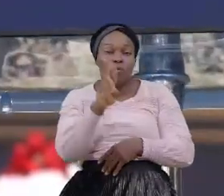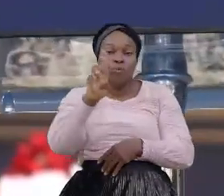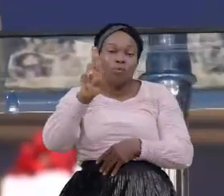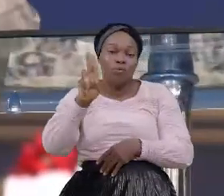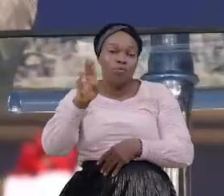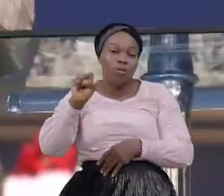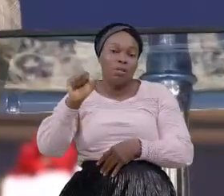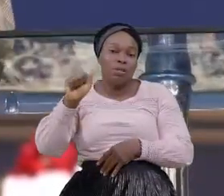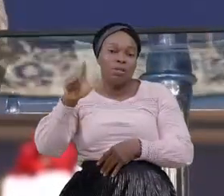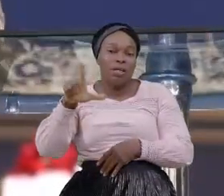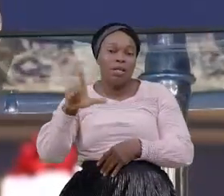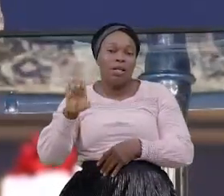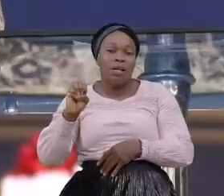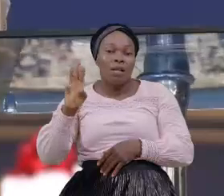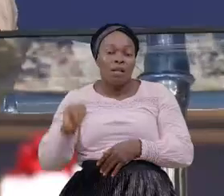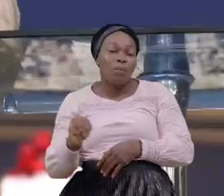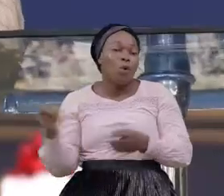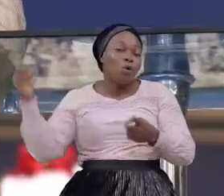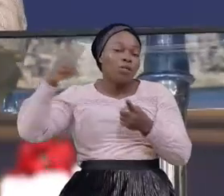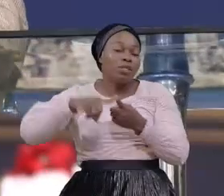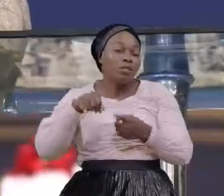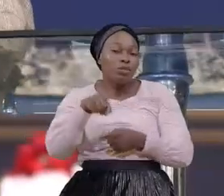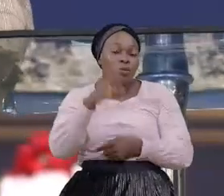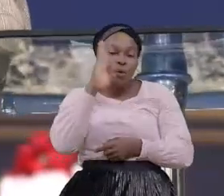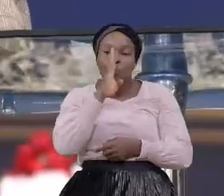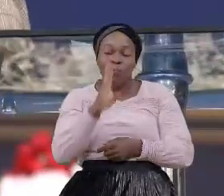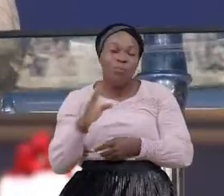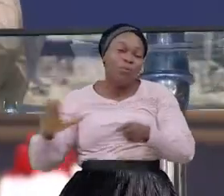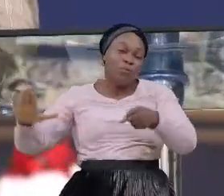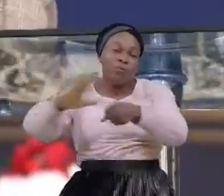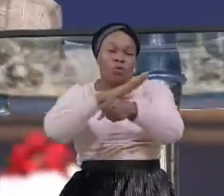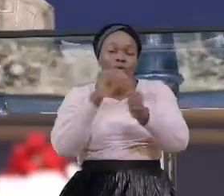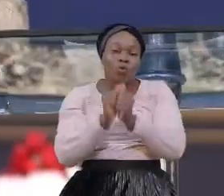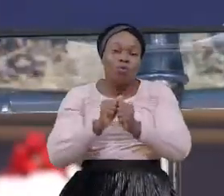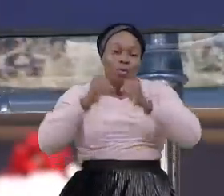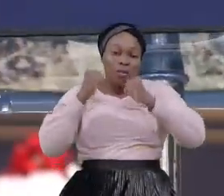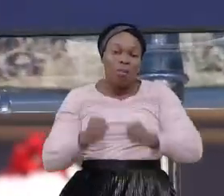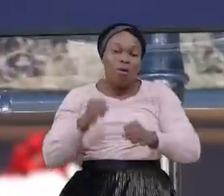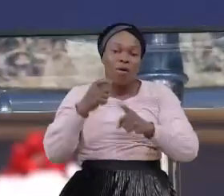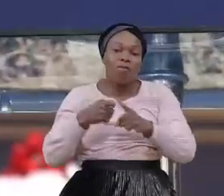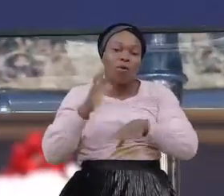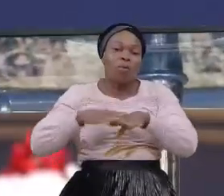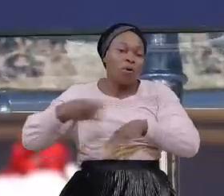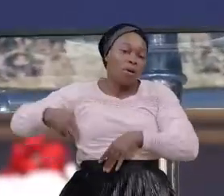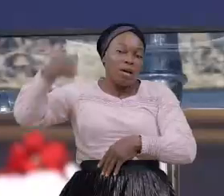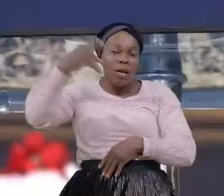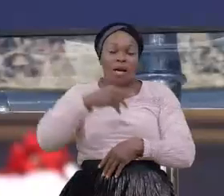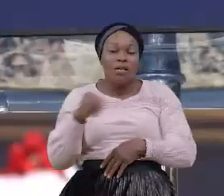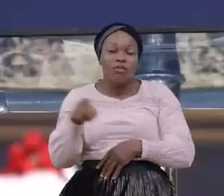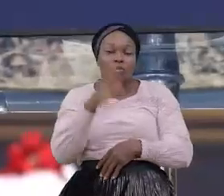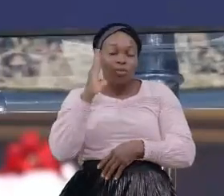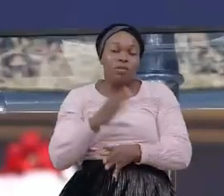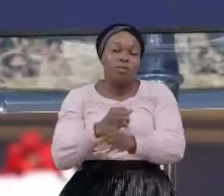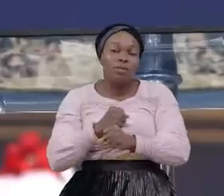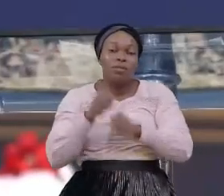until ye be endued with power from on high. And ye shall receive power after that the